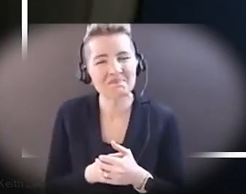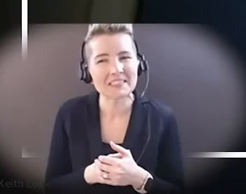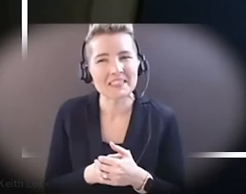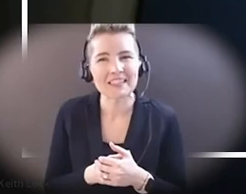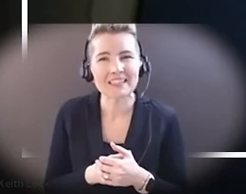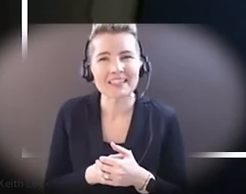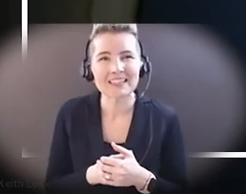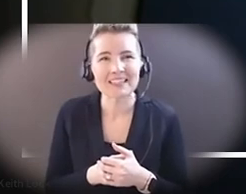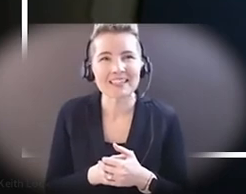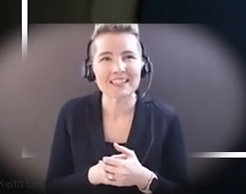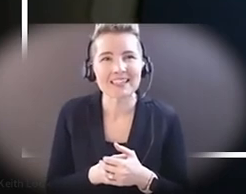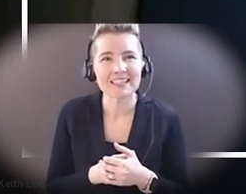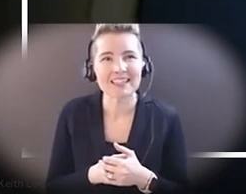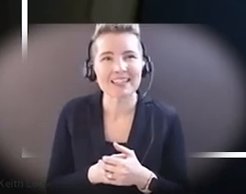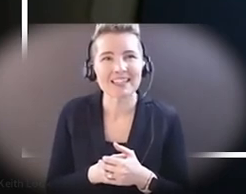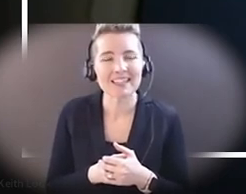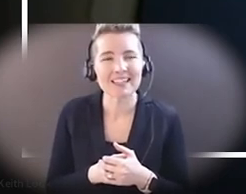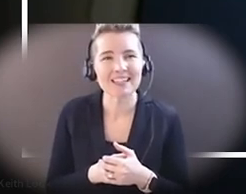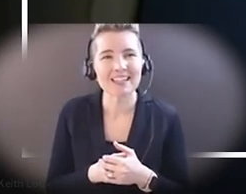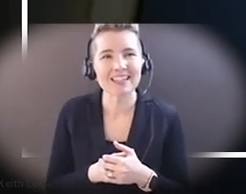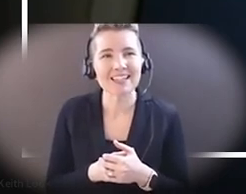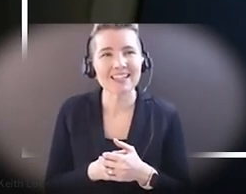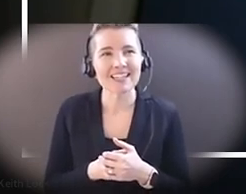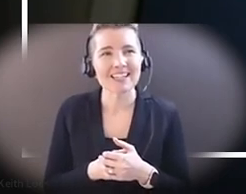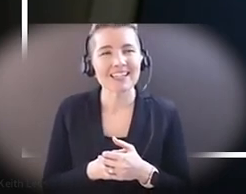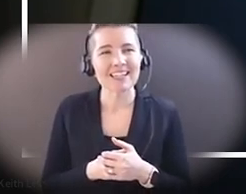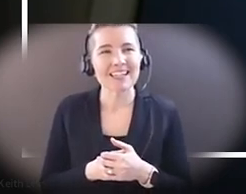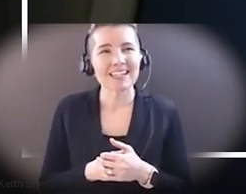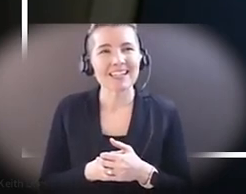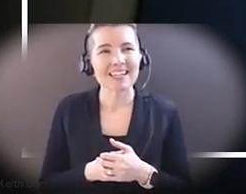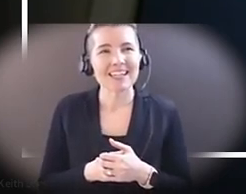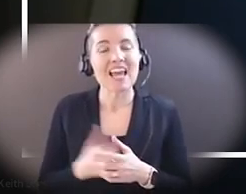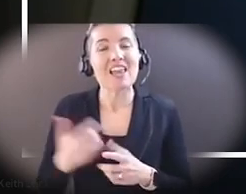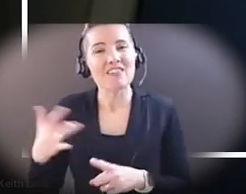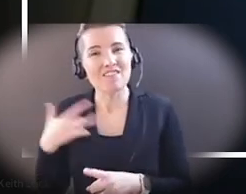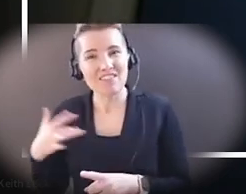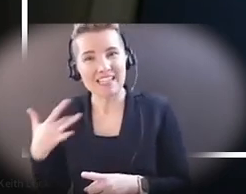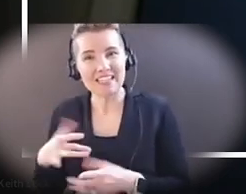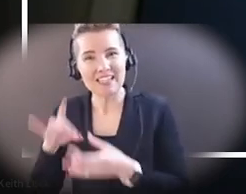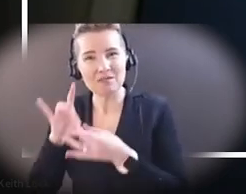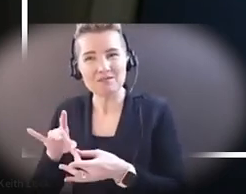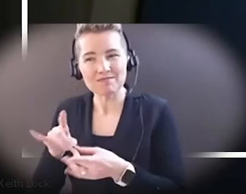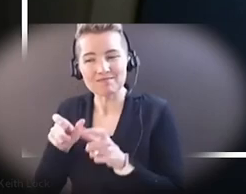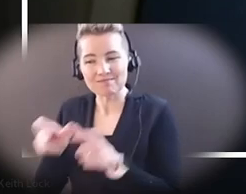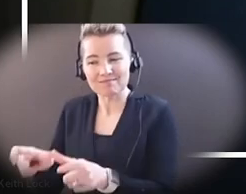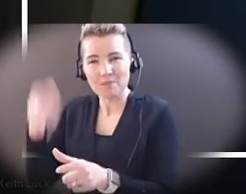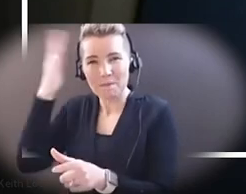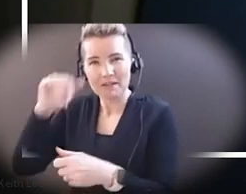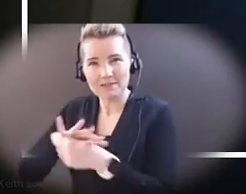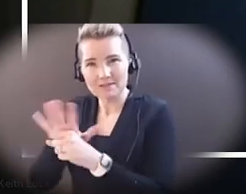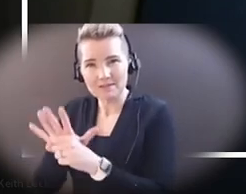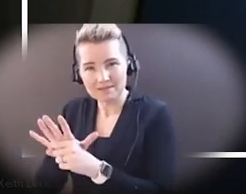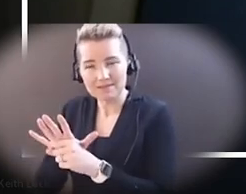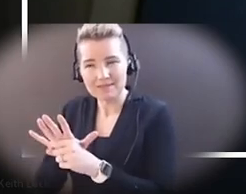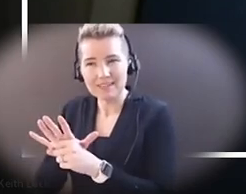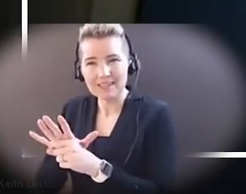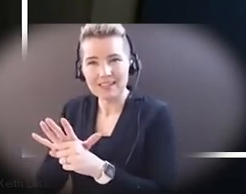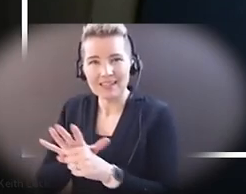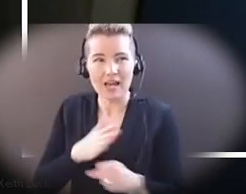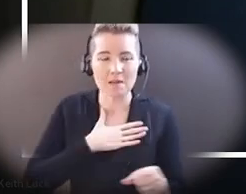I think the sentiments are there and they're very similar, but the way of expressing them might be